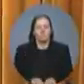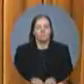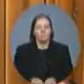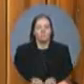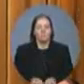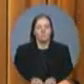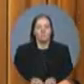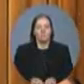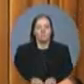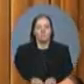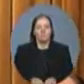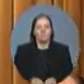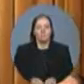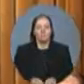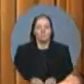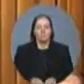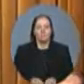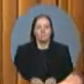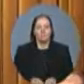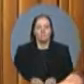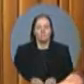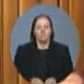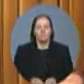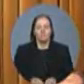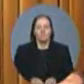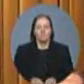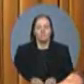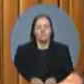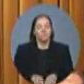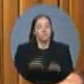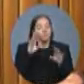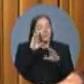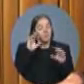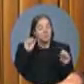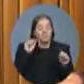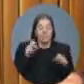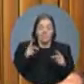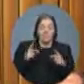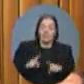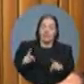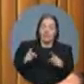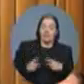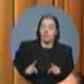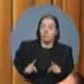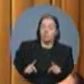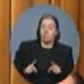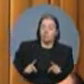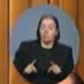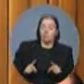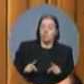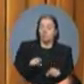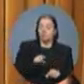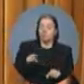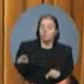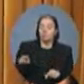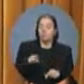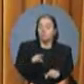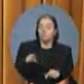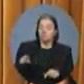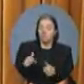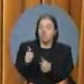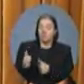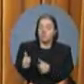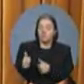Mr. Speaker, we've heard time and time again from members on the other side of this House their proposals for a knee-jerk reaction to this complex